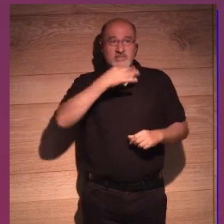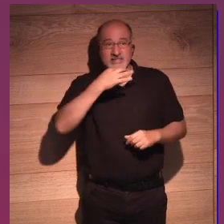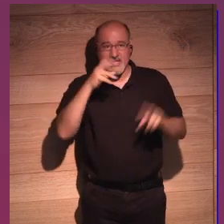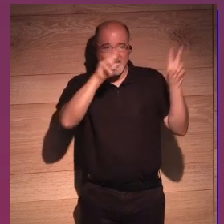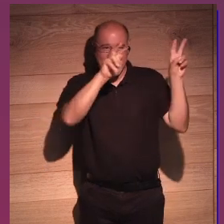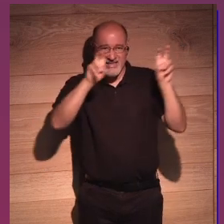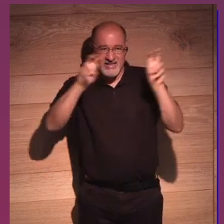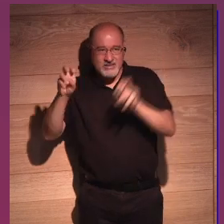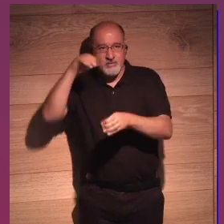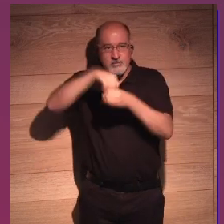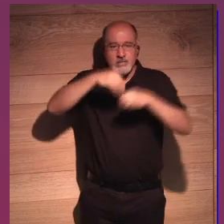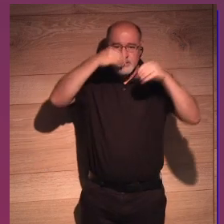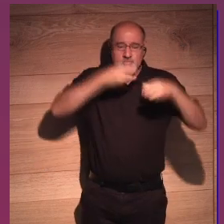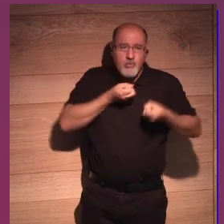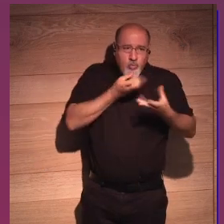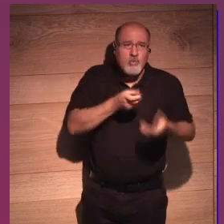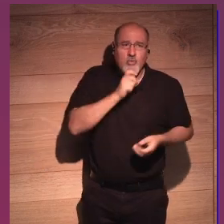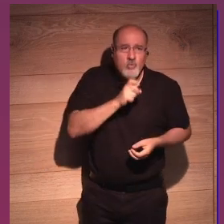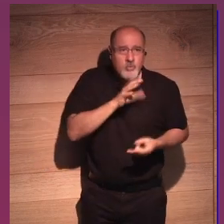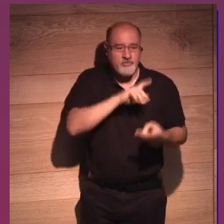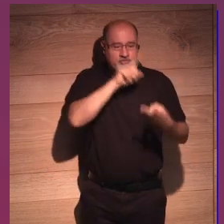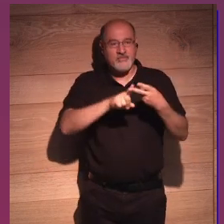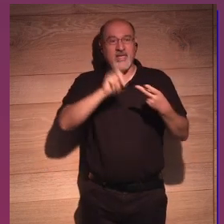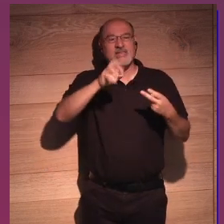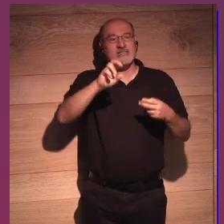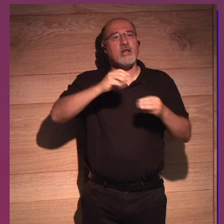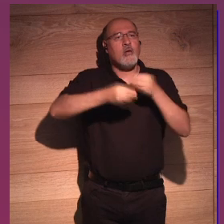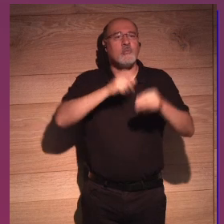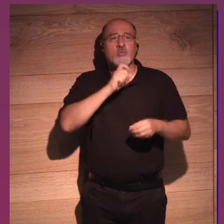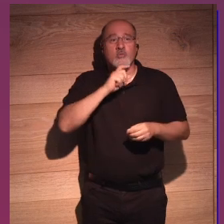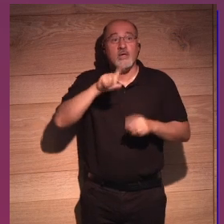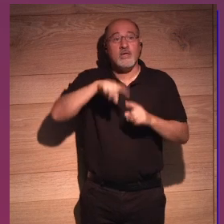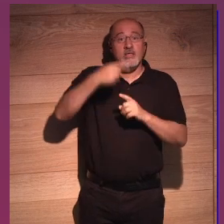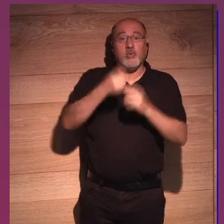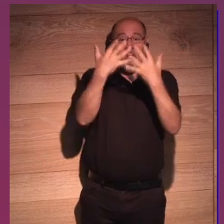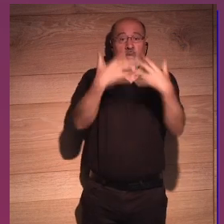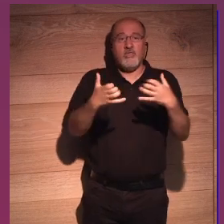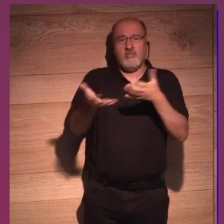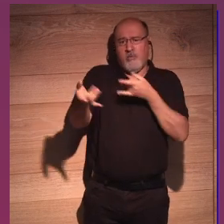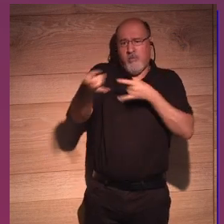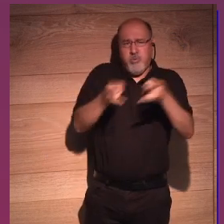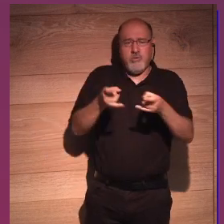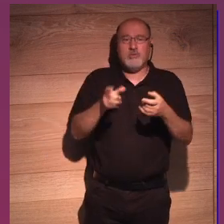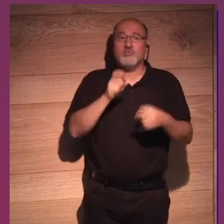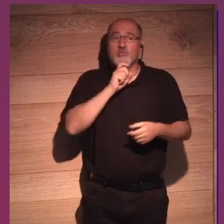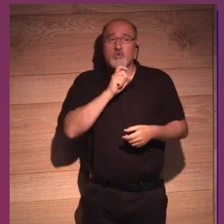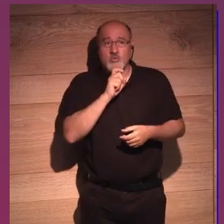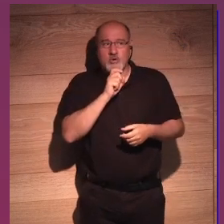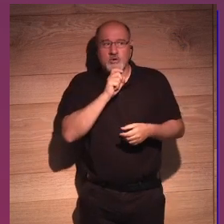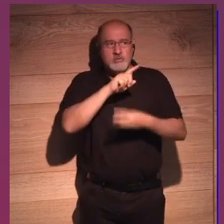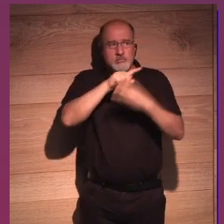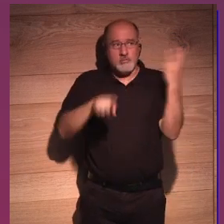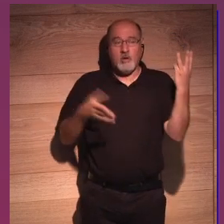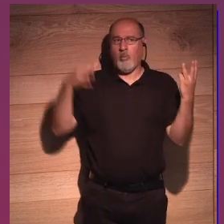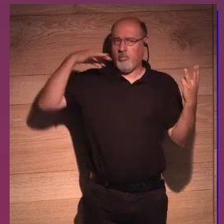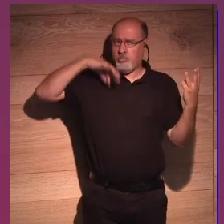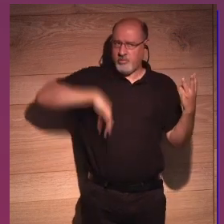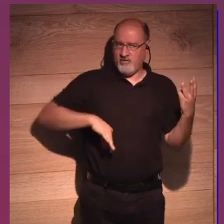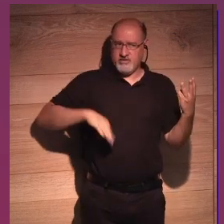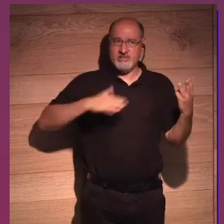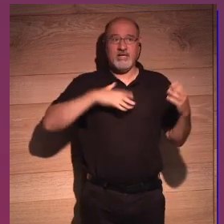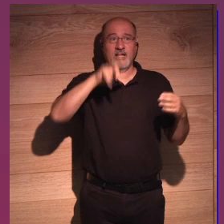from 12 to 2 p.m. is how to do storytelling, how XR happens, and how to impact your audience. And as you see,